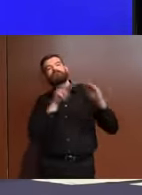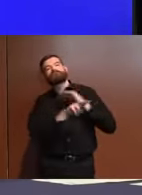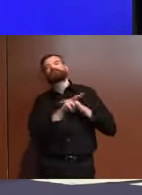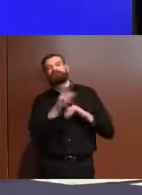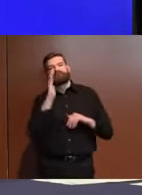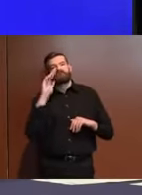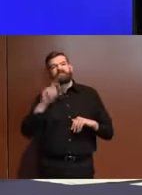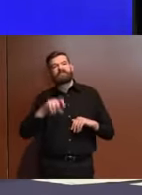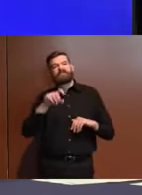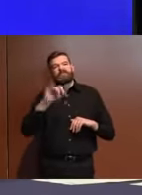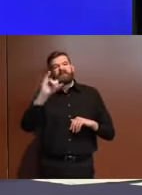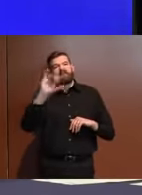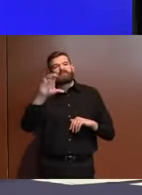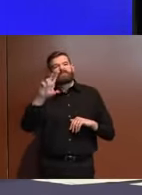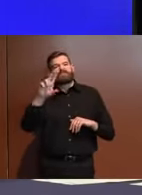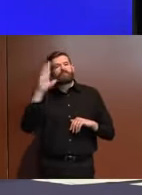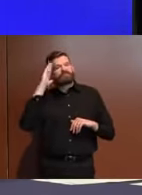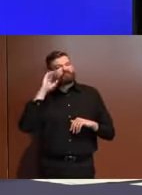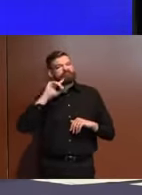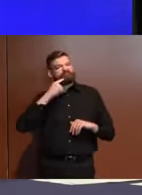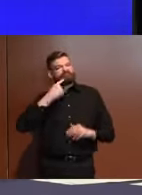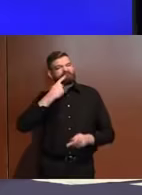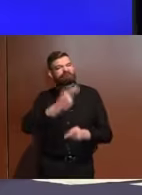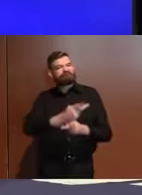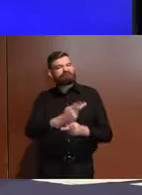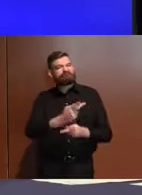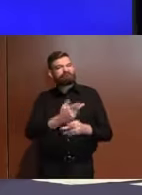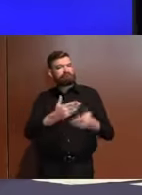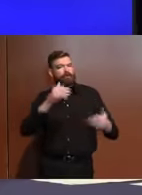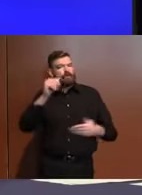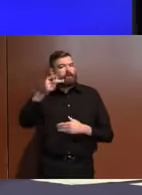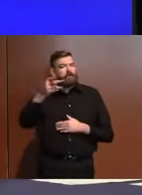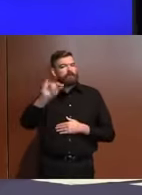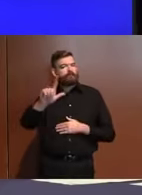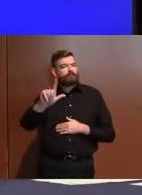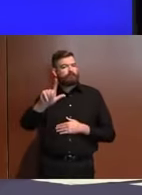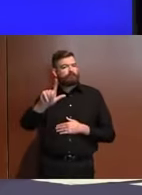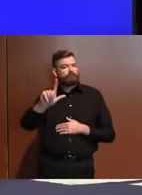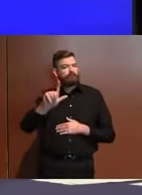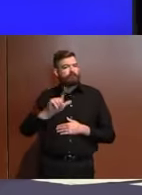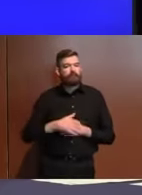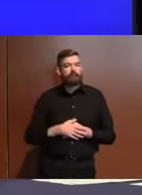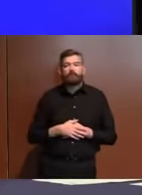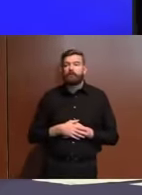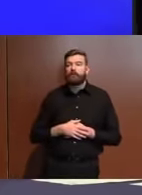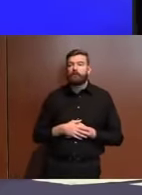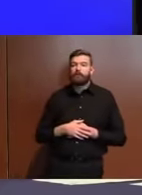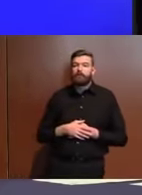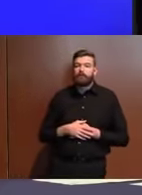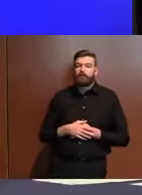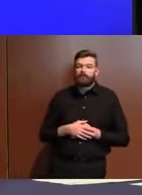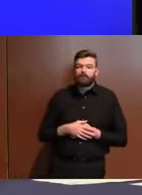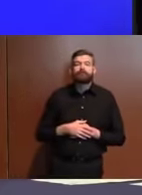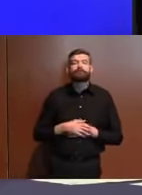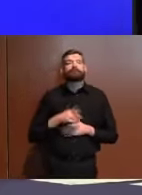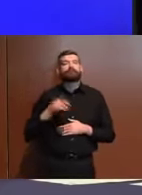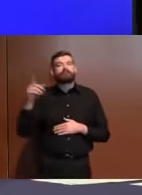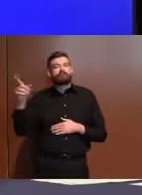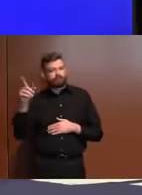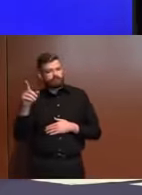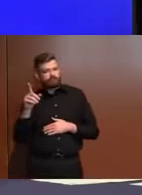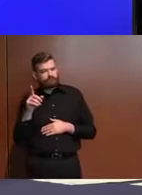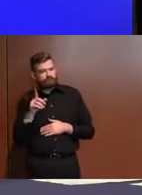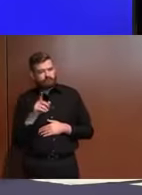mid-April? Okay. Let me just start with the top one. If you're a lawyer and your driver's license